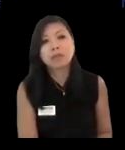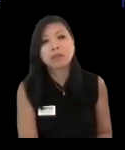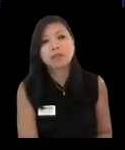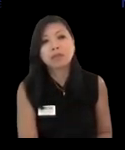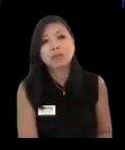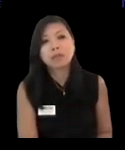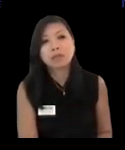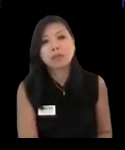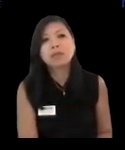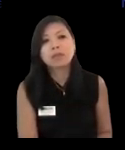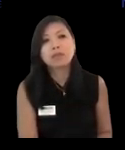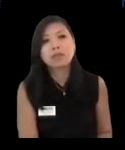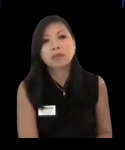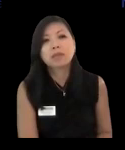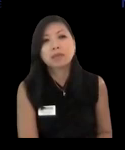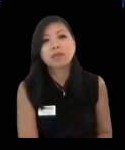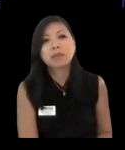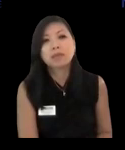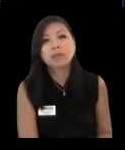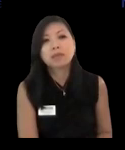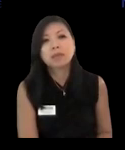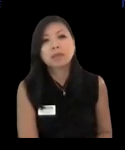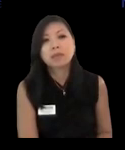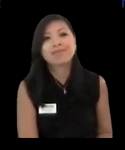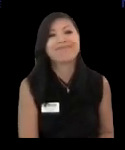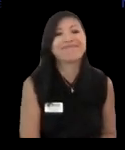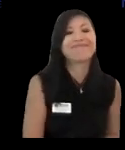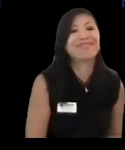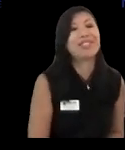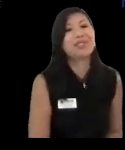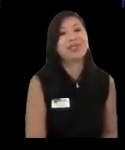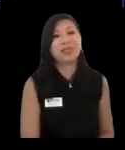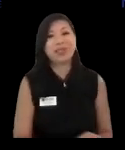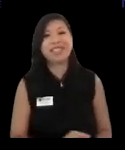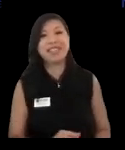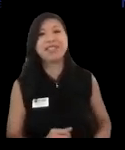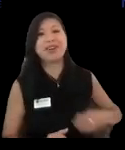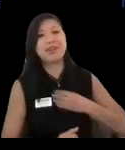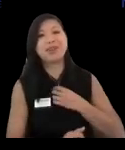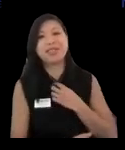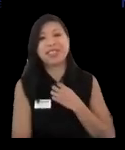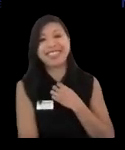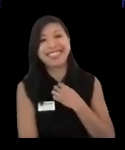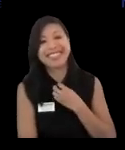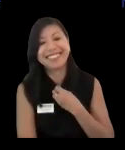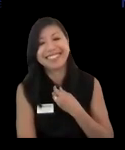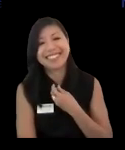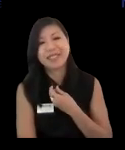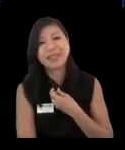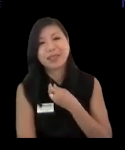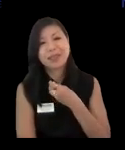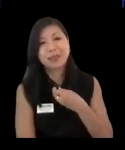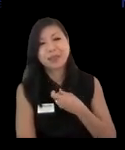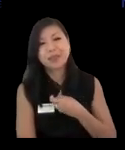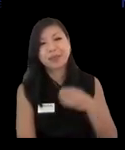audience what you are doing. I feel like as journalists, we're bad, in talking about our own work, and we're bad